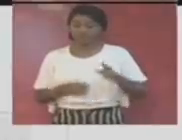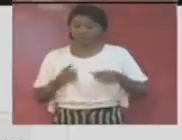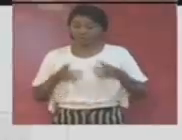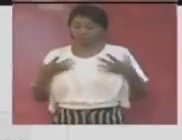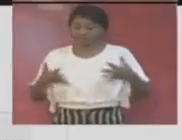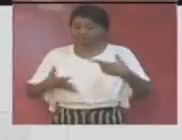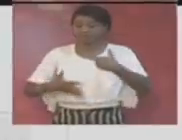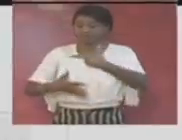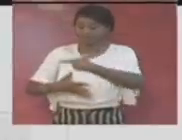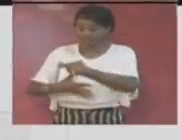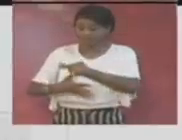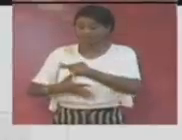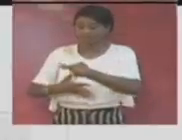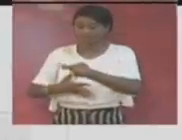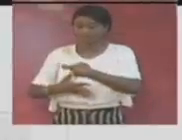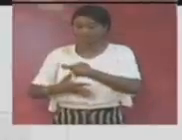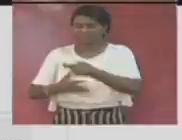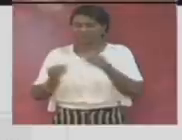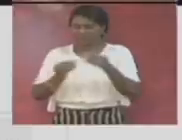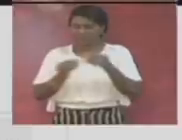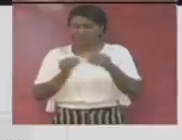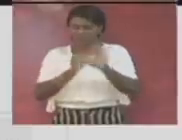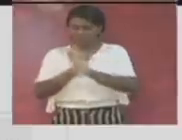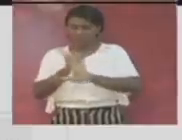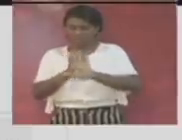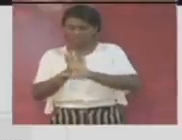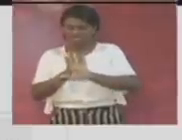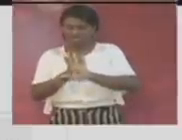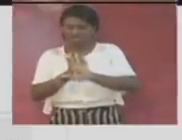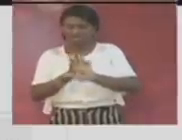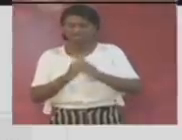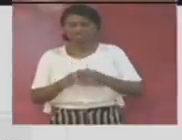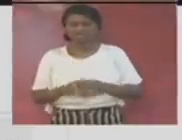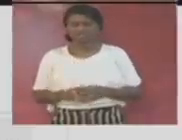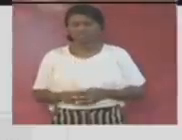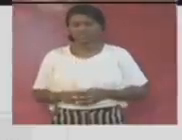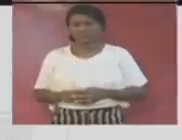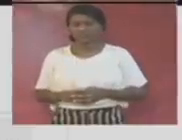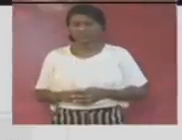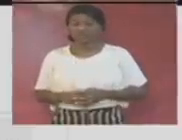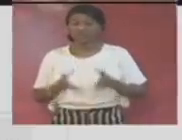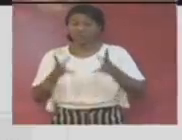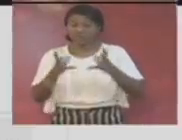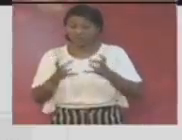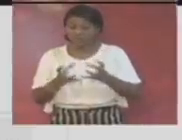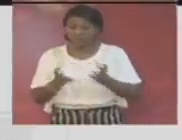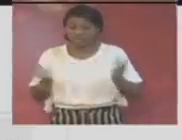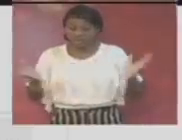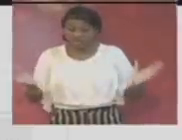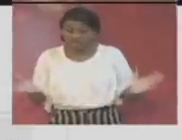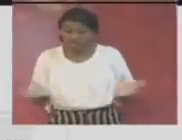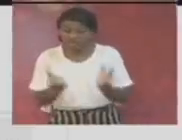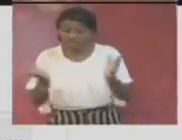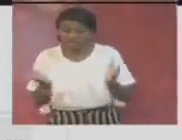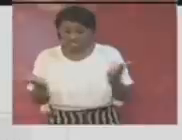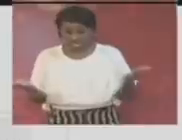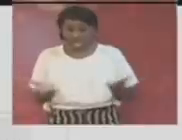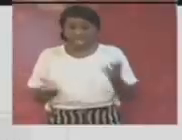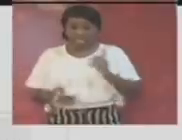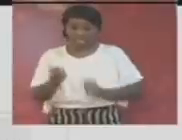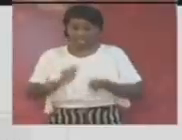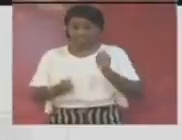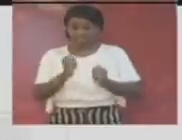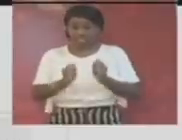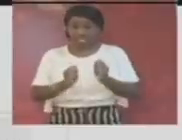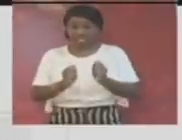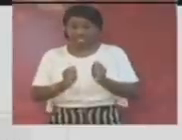vaccination has been given out to a sufficient proportion of the population. So we want to encourage our populations that know that they're in